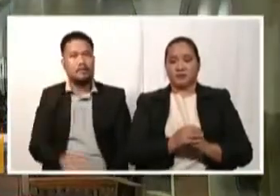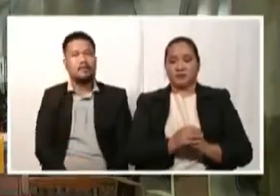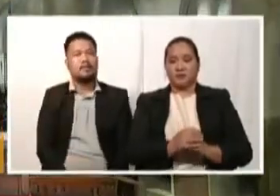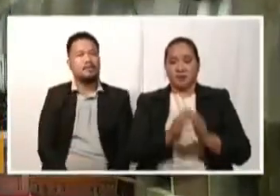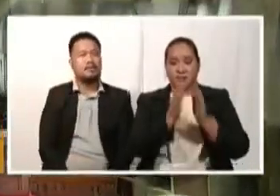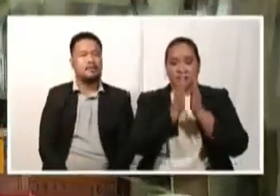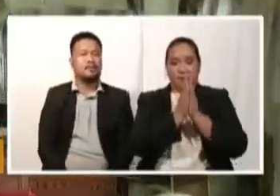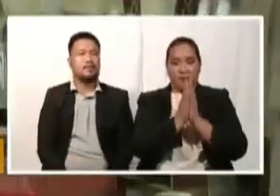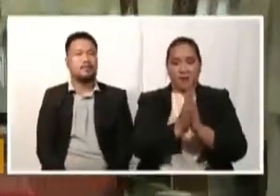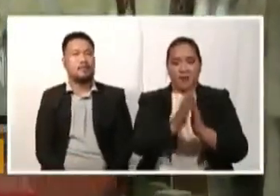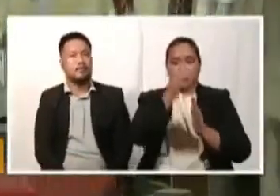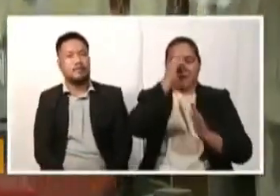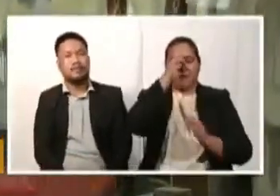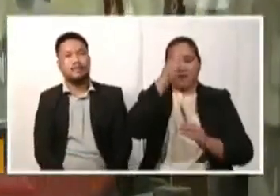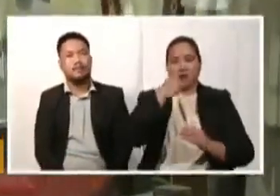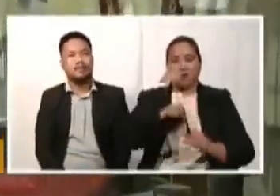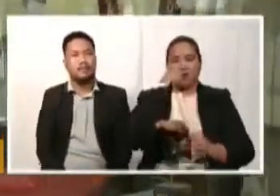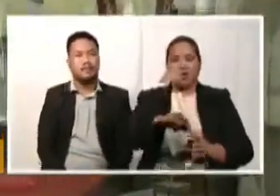Agnes,